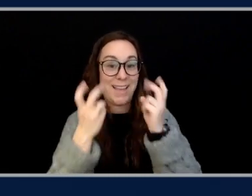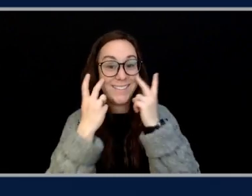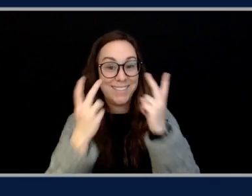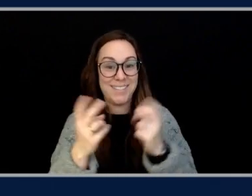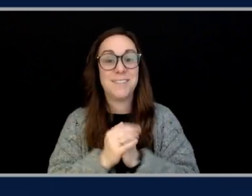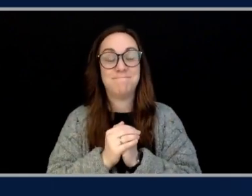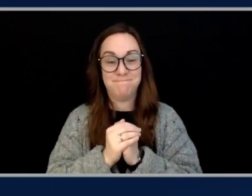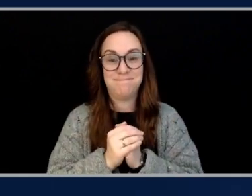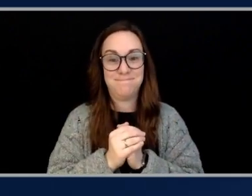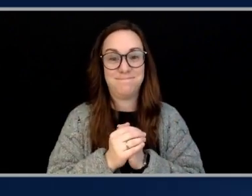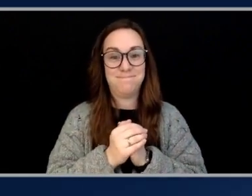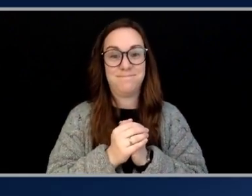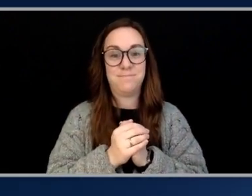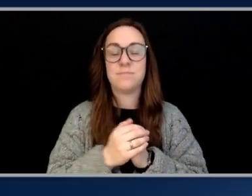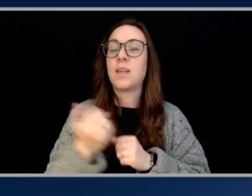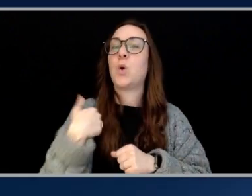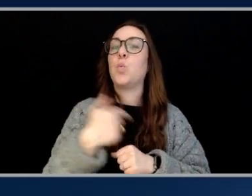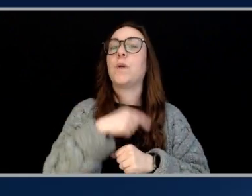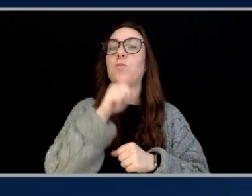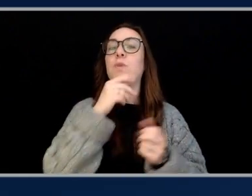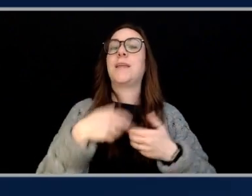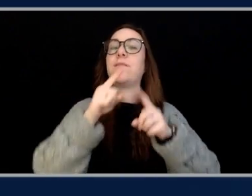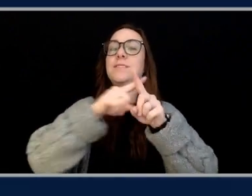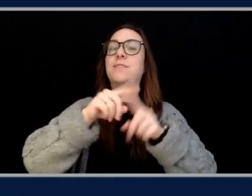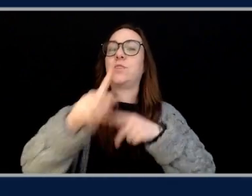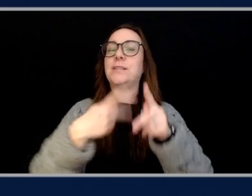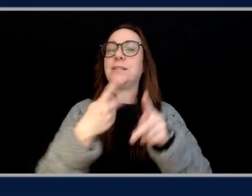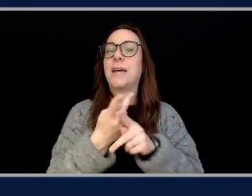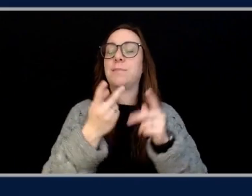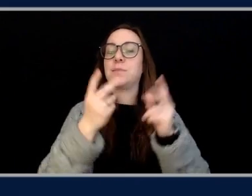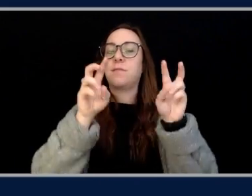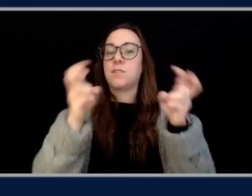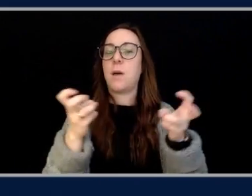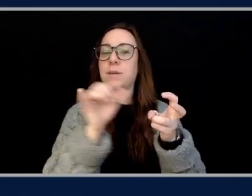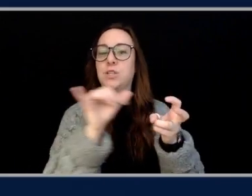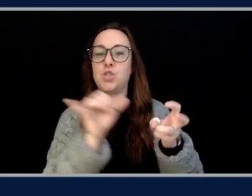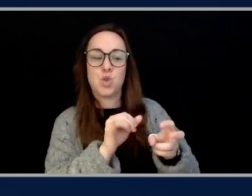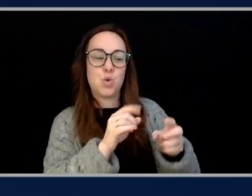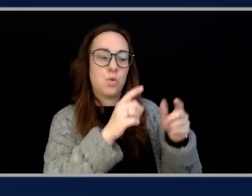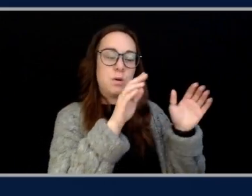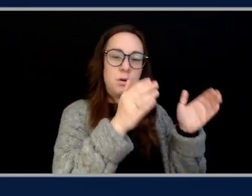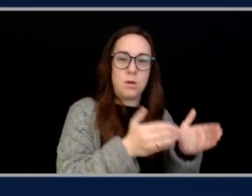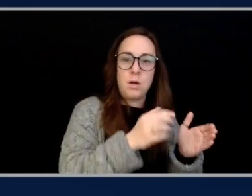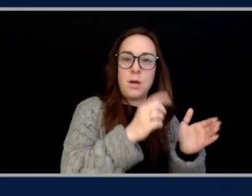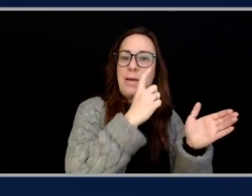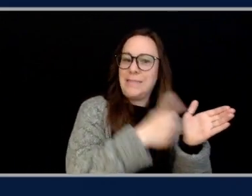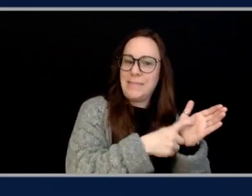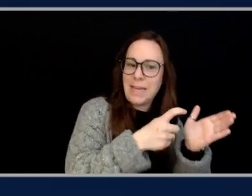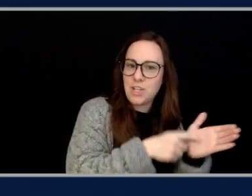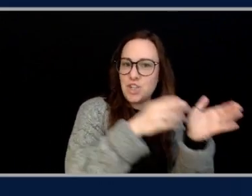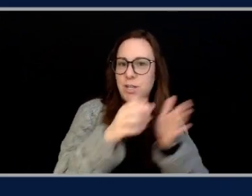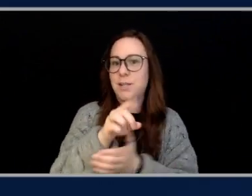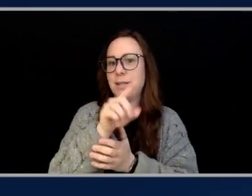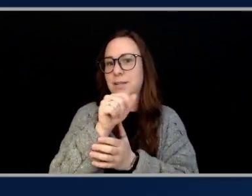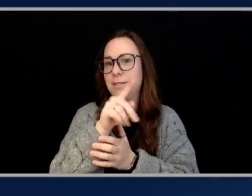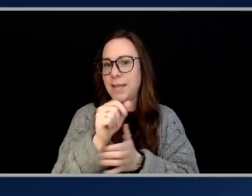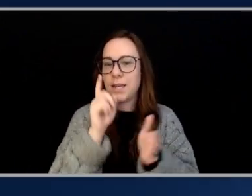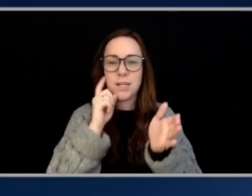blog by like the different types of topics of security. So like incident response, threat detection, data protection, network and